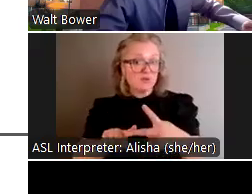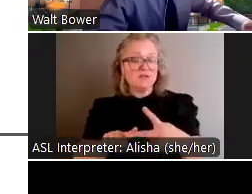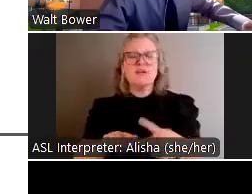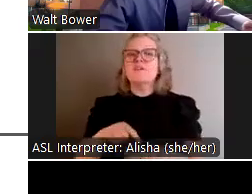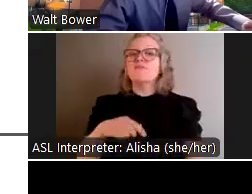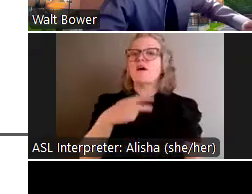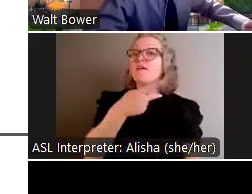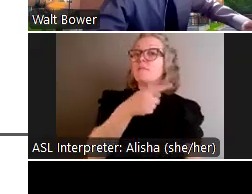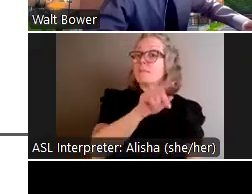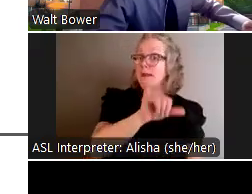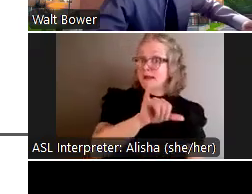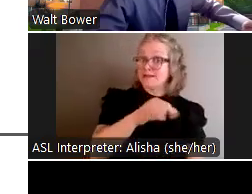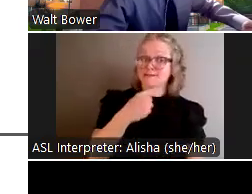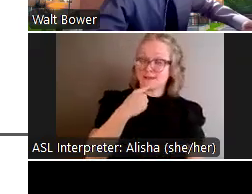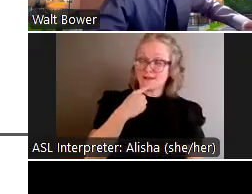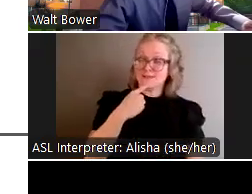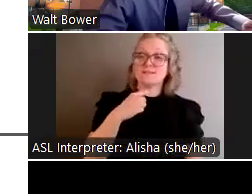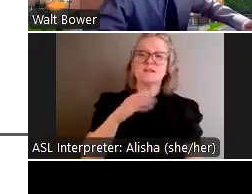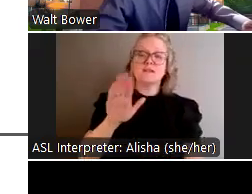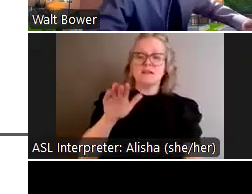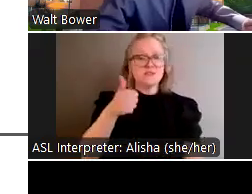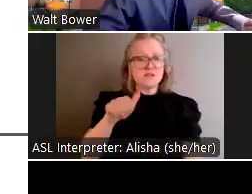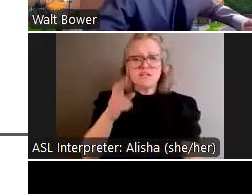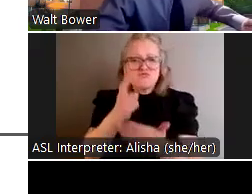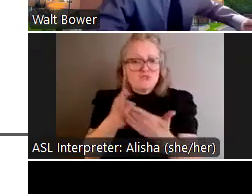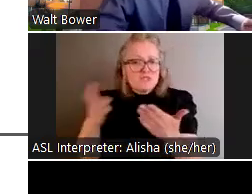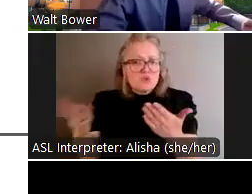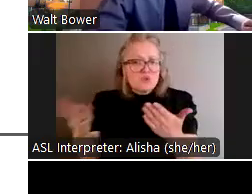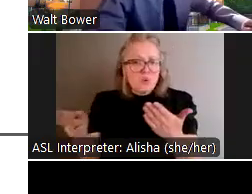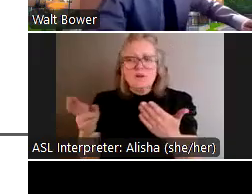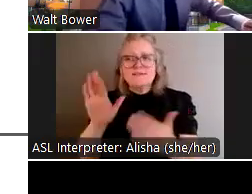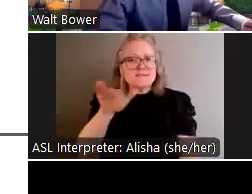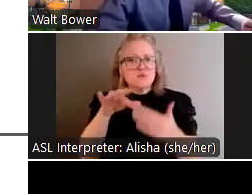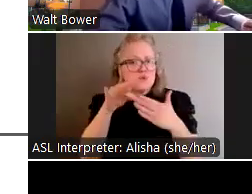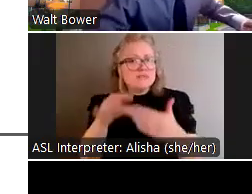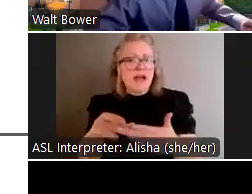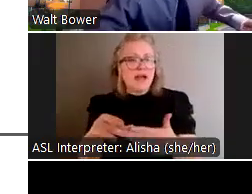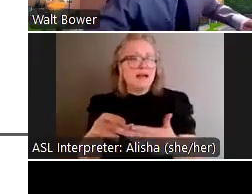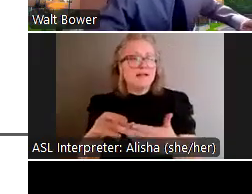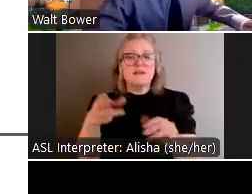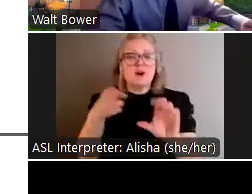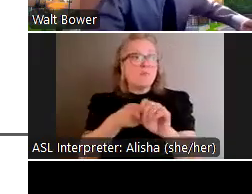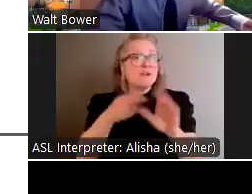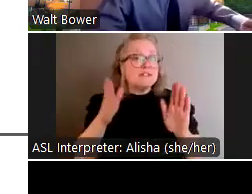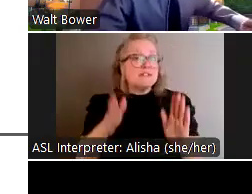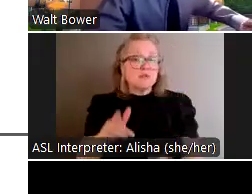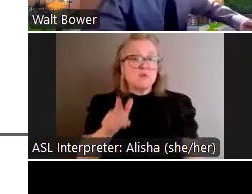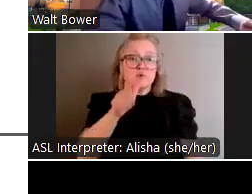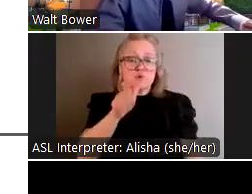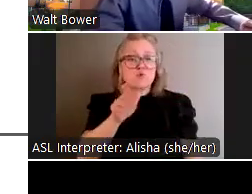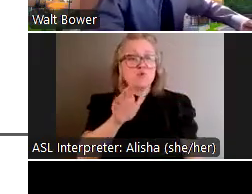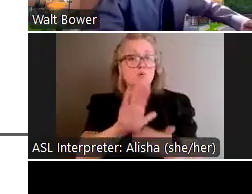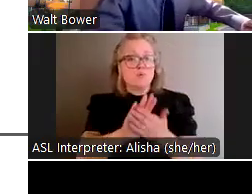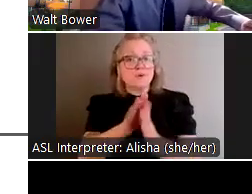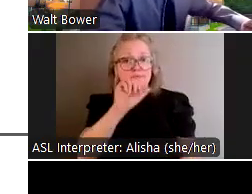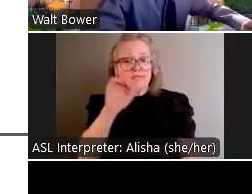is there any resources out there to guide participants who turn 19 on the process they need to go through